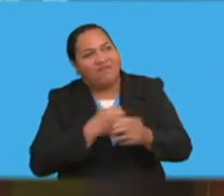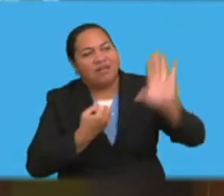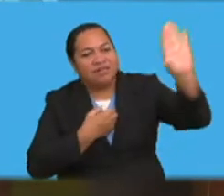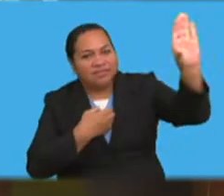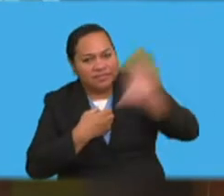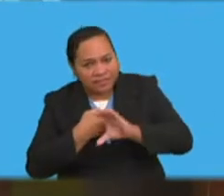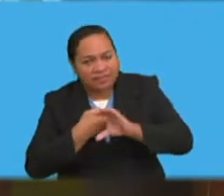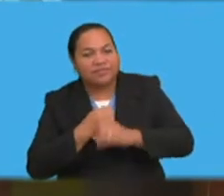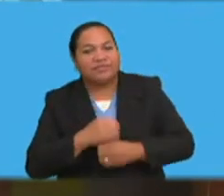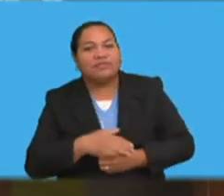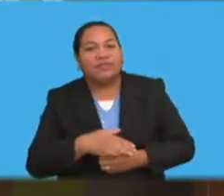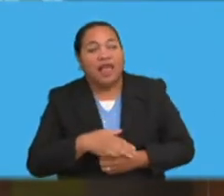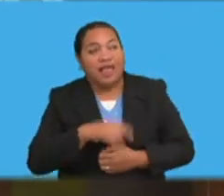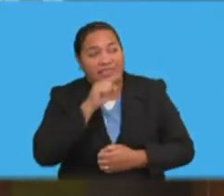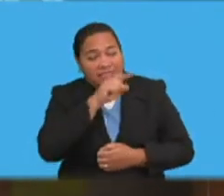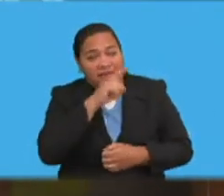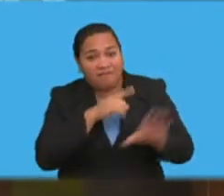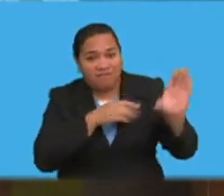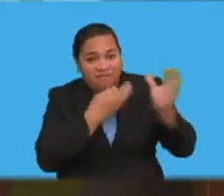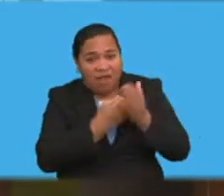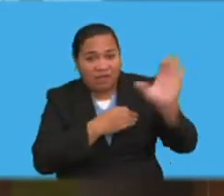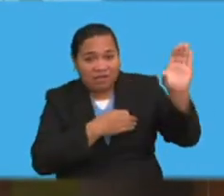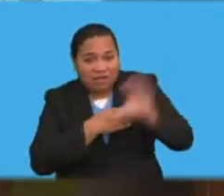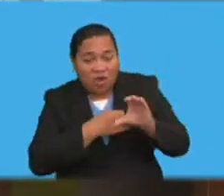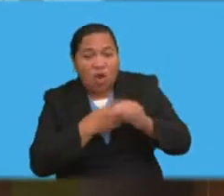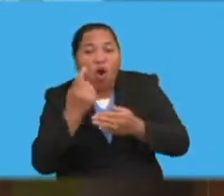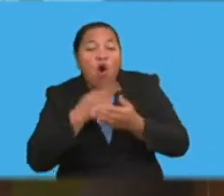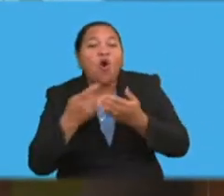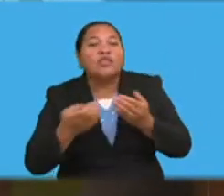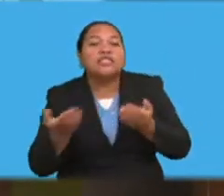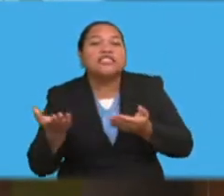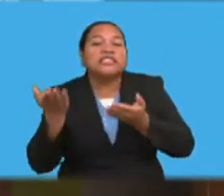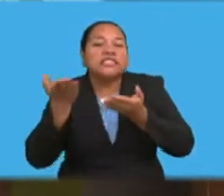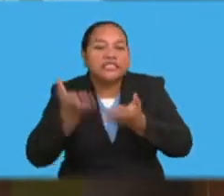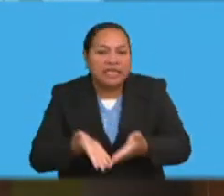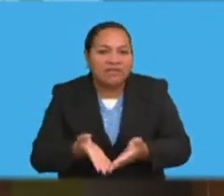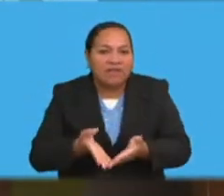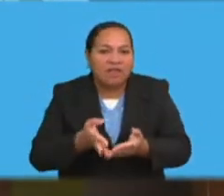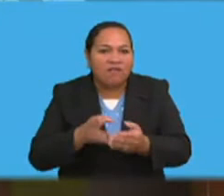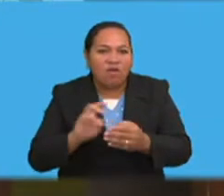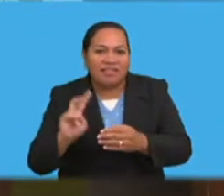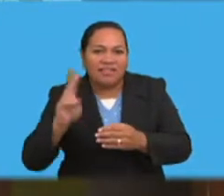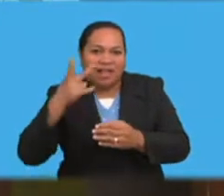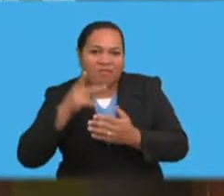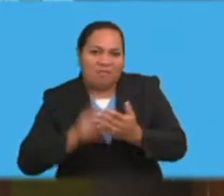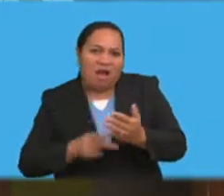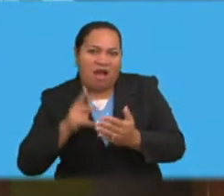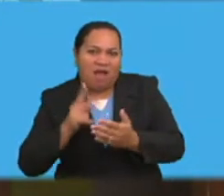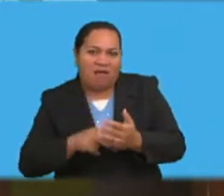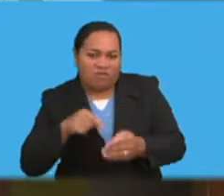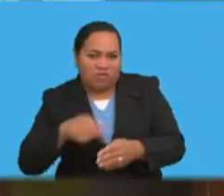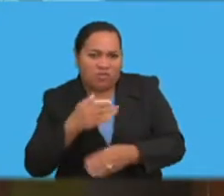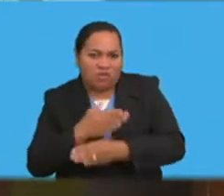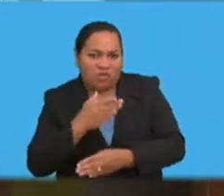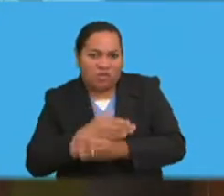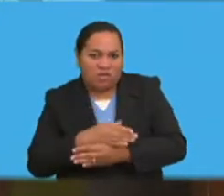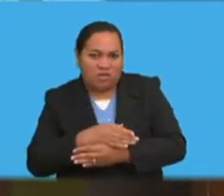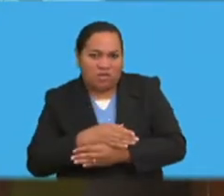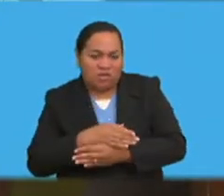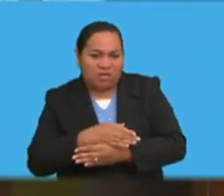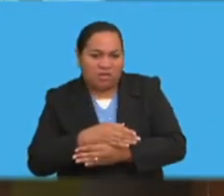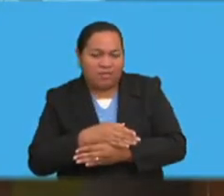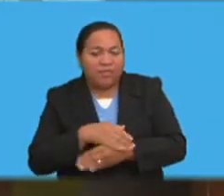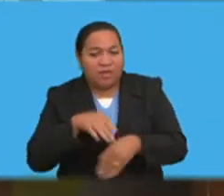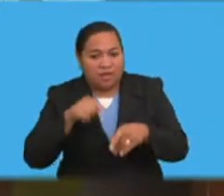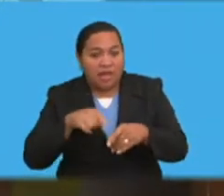Madam Speaker, will be only given for certain aspects of this work, because only those aspects